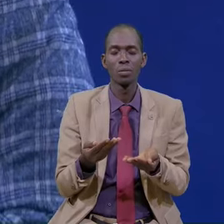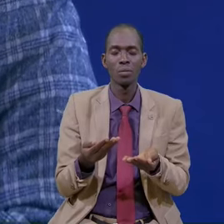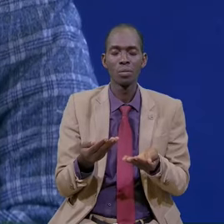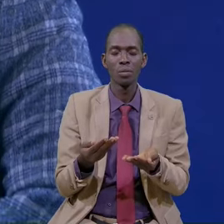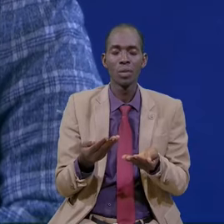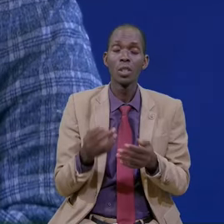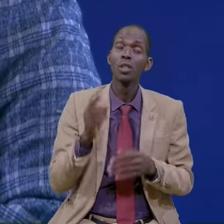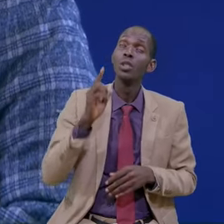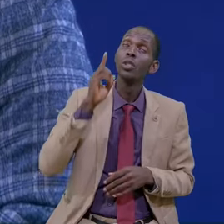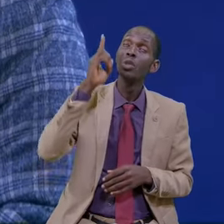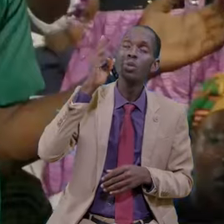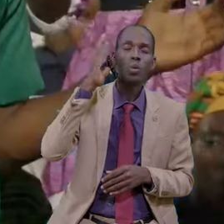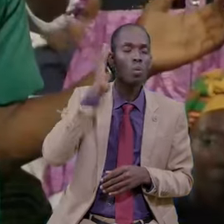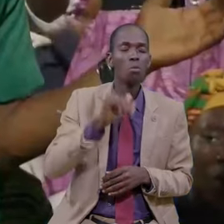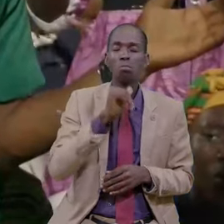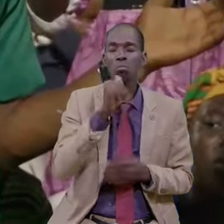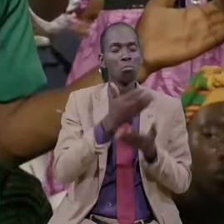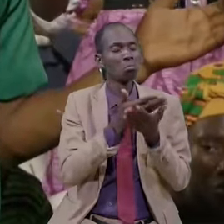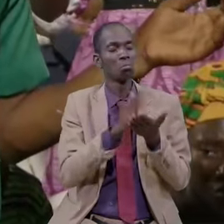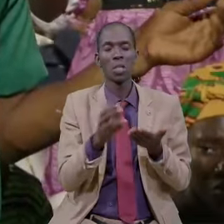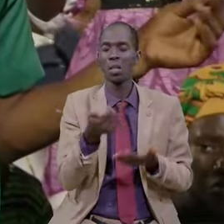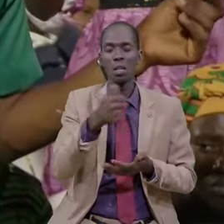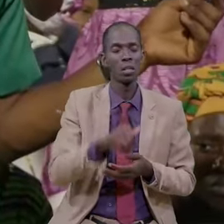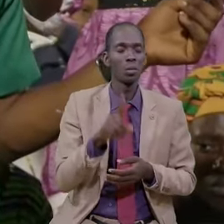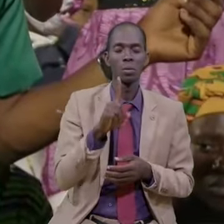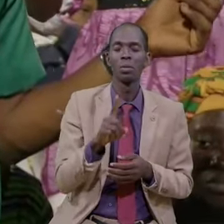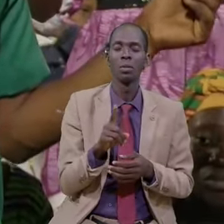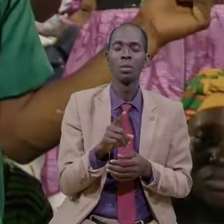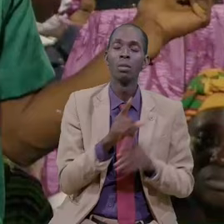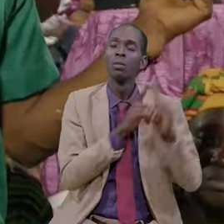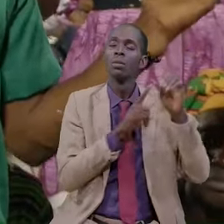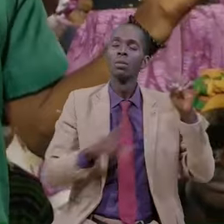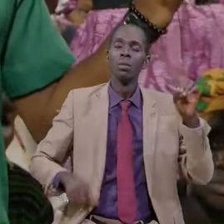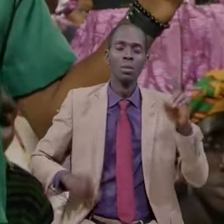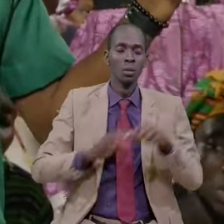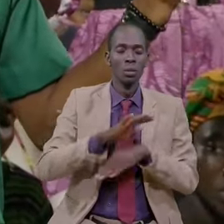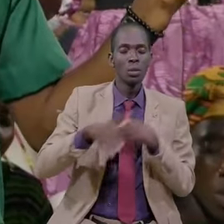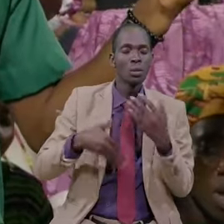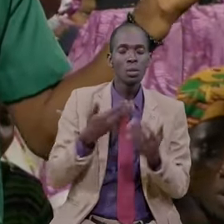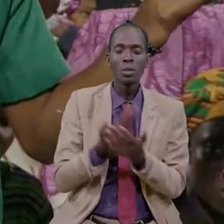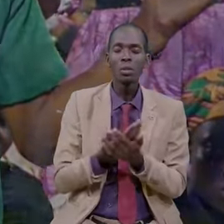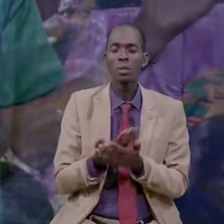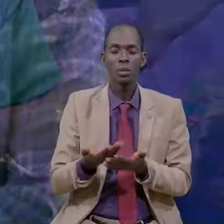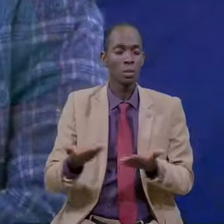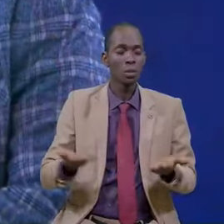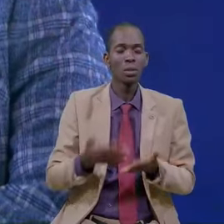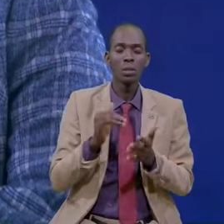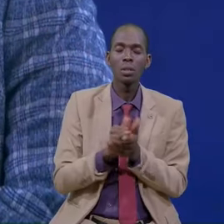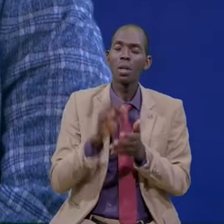provided reject any Lord all these that are asking for